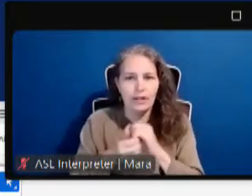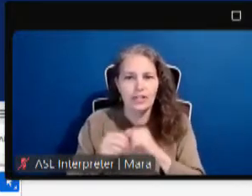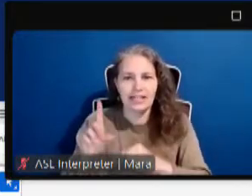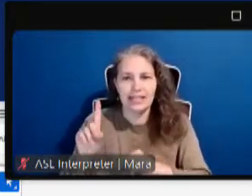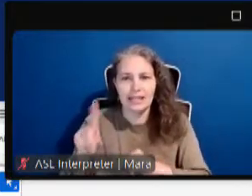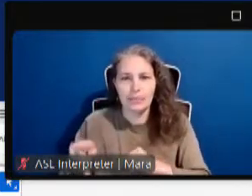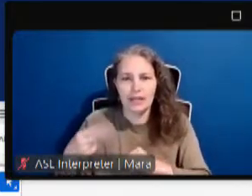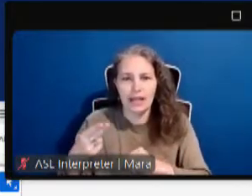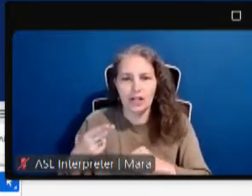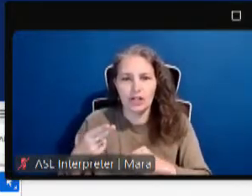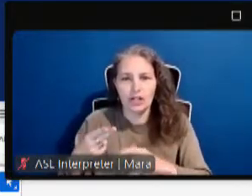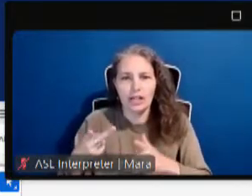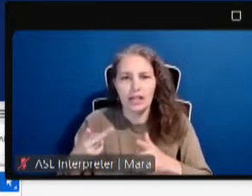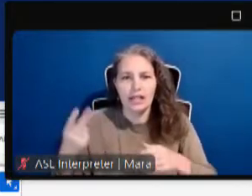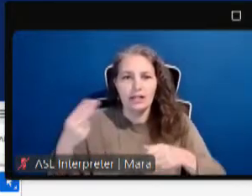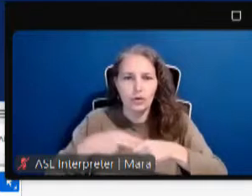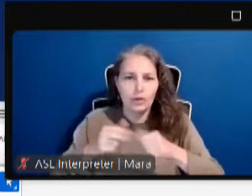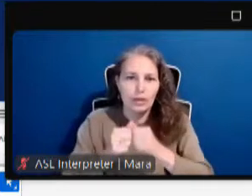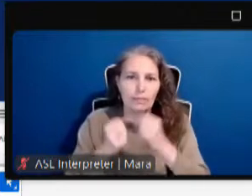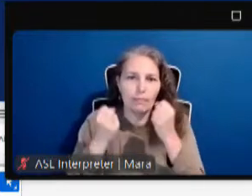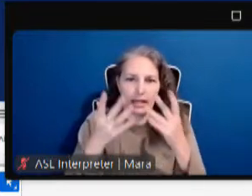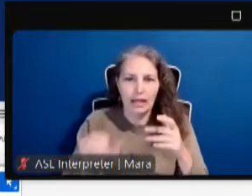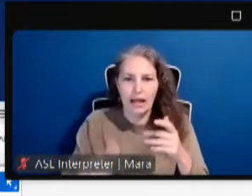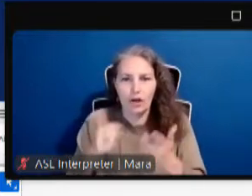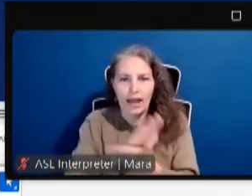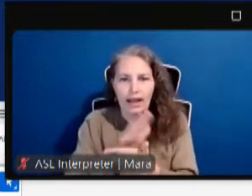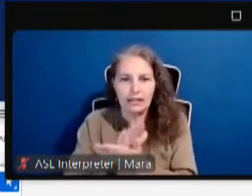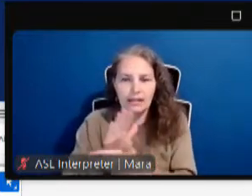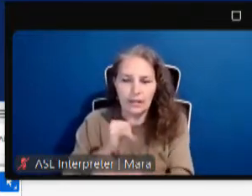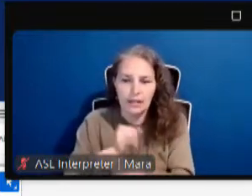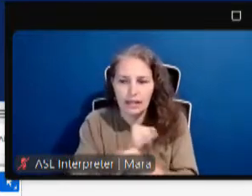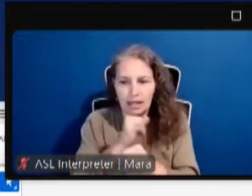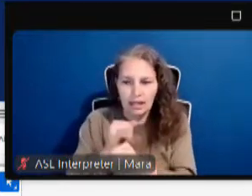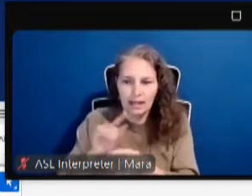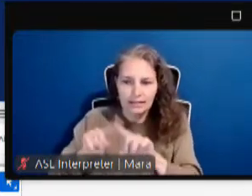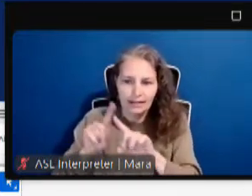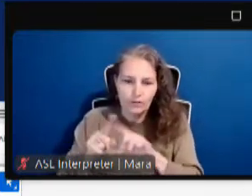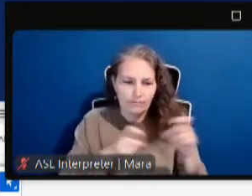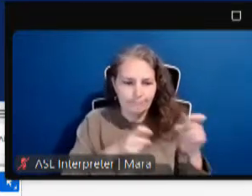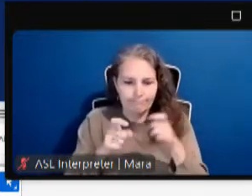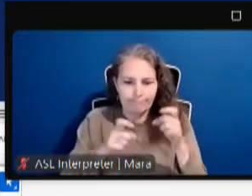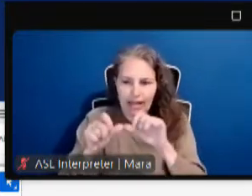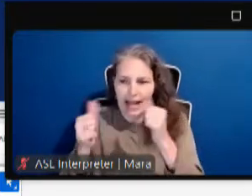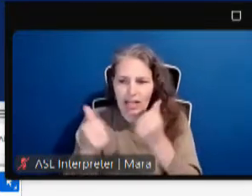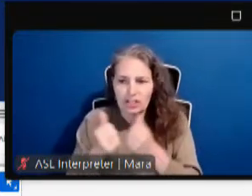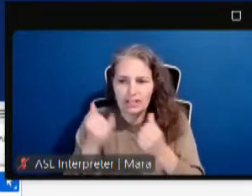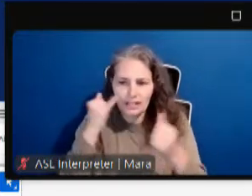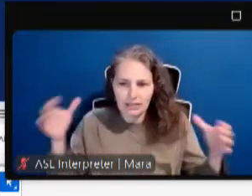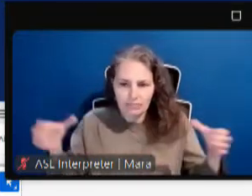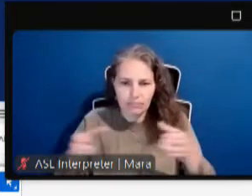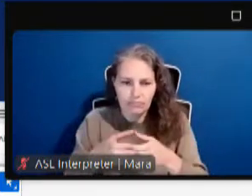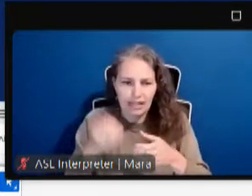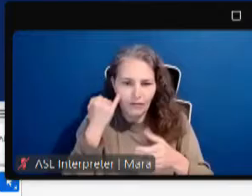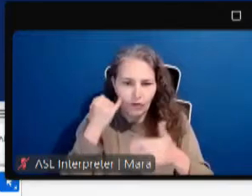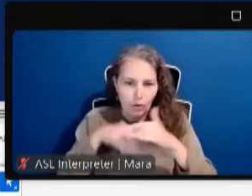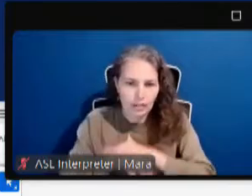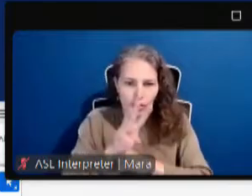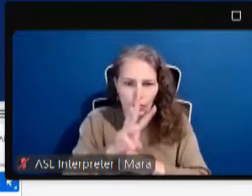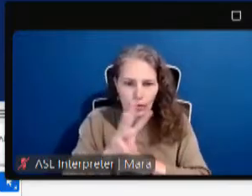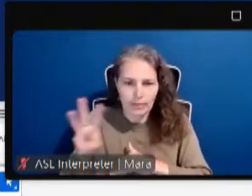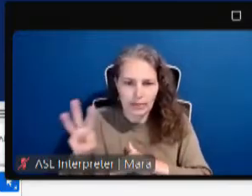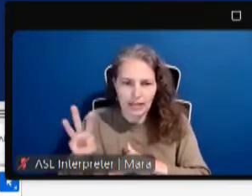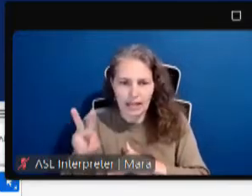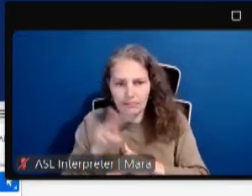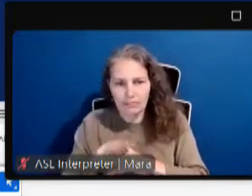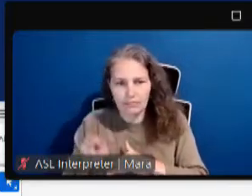academic institutions and other governmental regulatory agencies. If you navigate to our website or just search for that